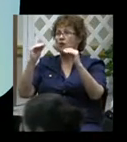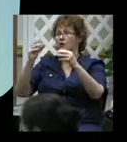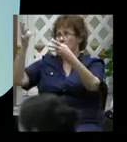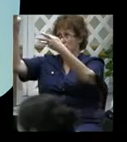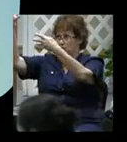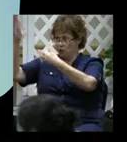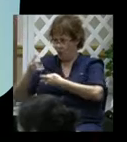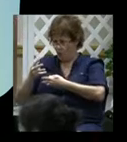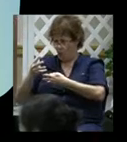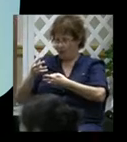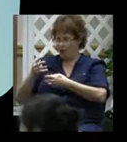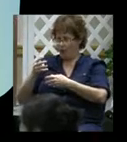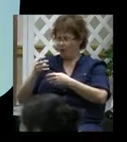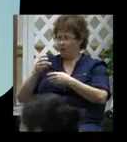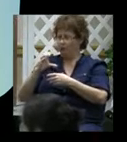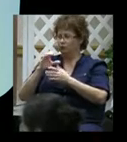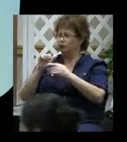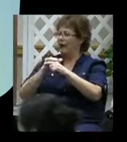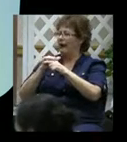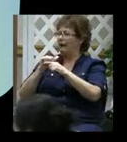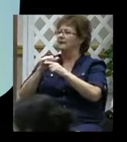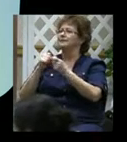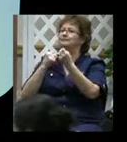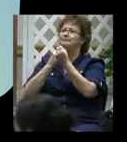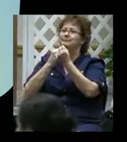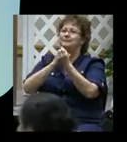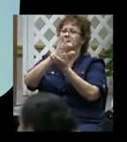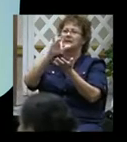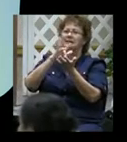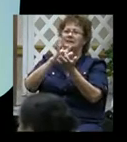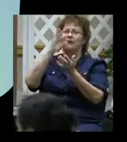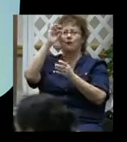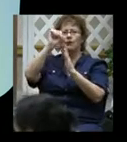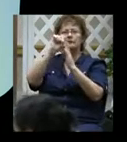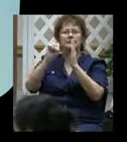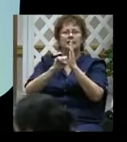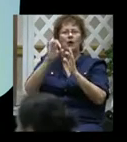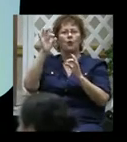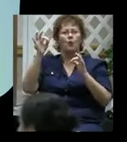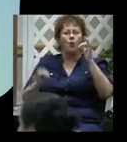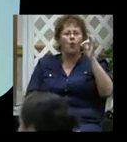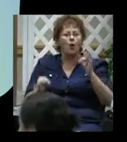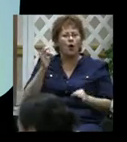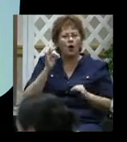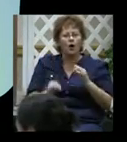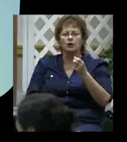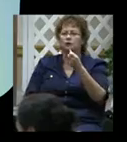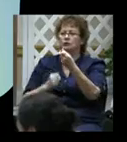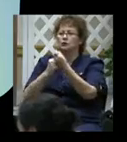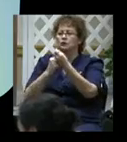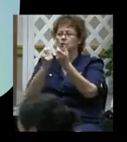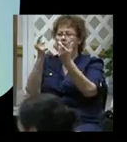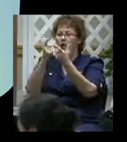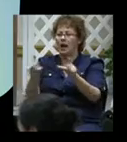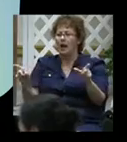training suite, and it's supported by the National Center for State Courts. It's also supported by the